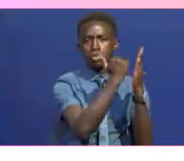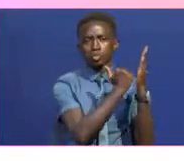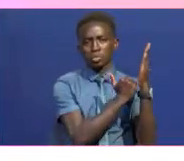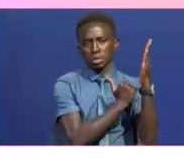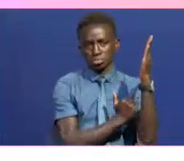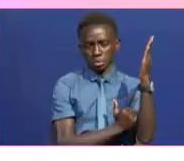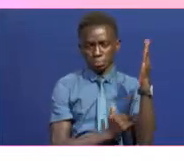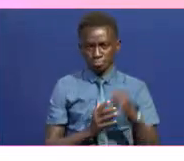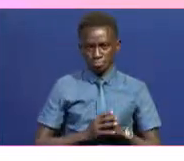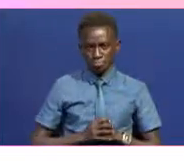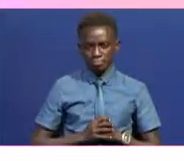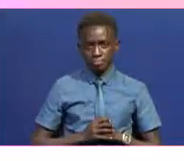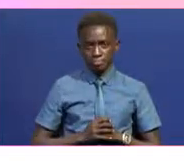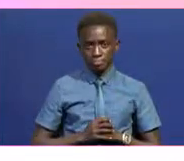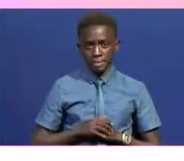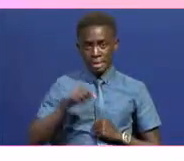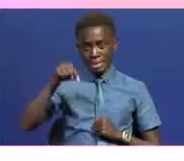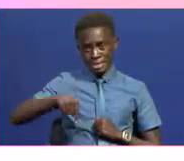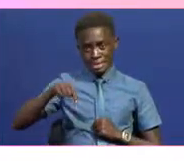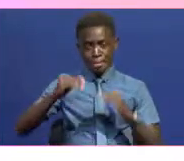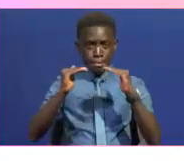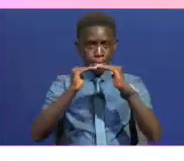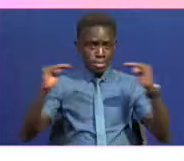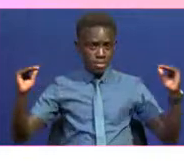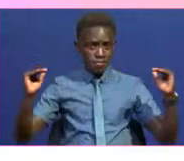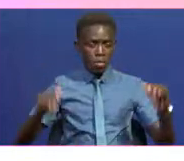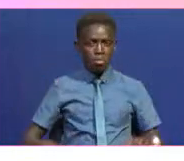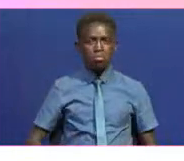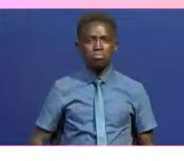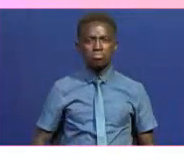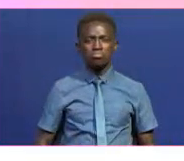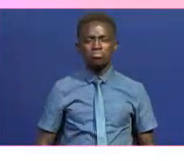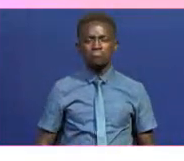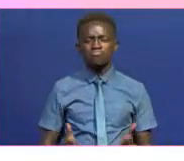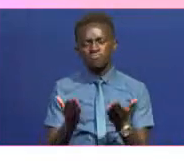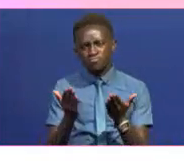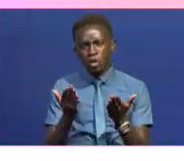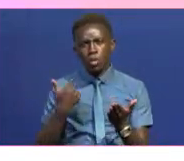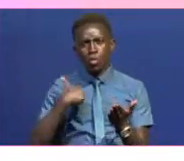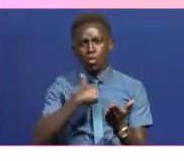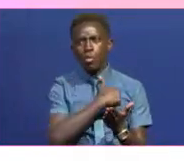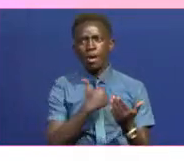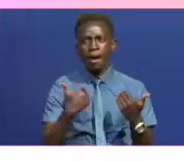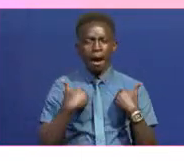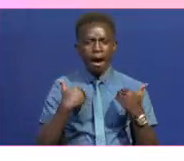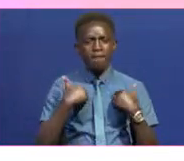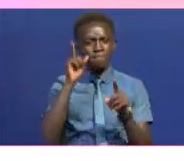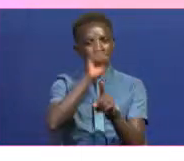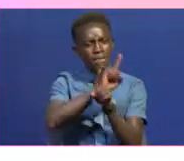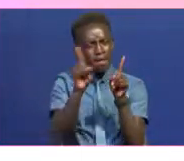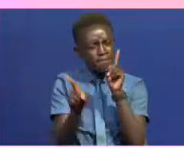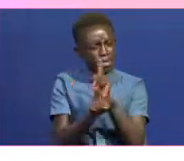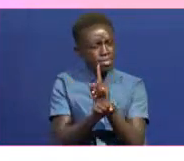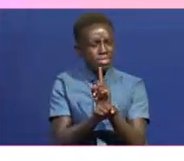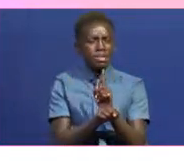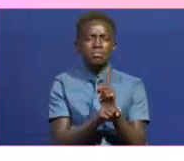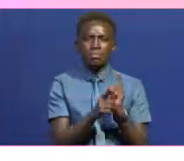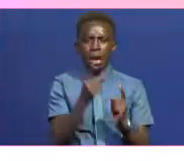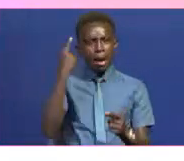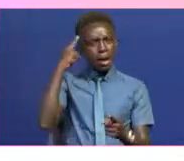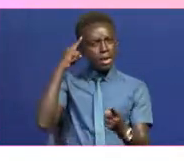the presidency, we have the right gravitas to make sure that things are moving. It becomes much